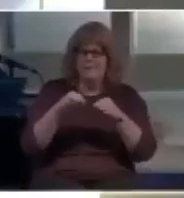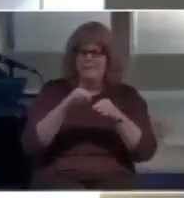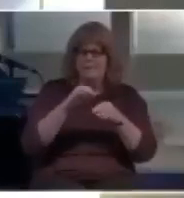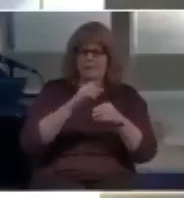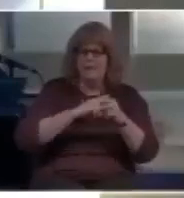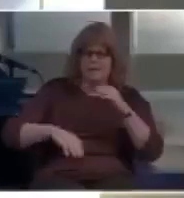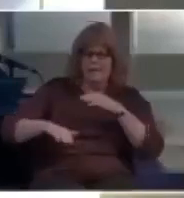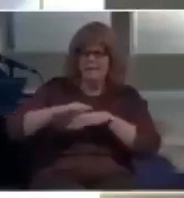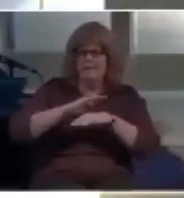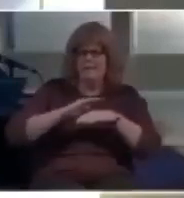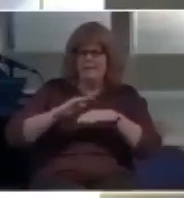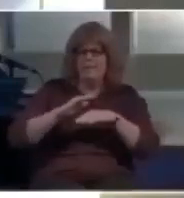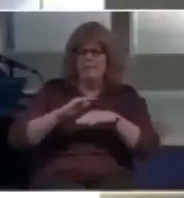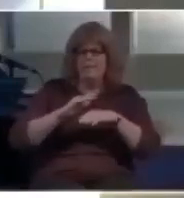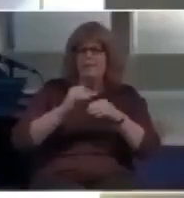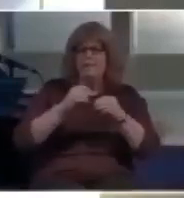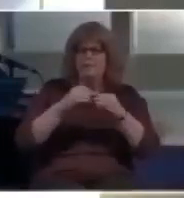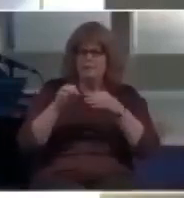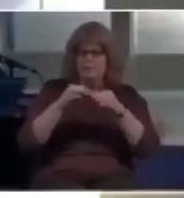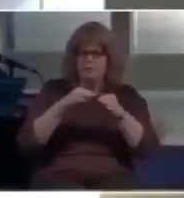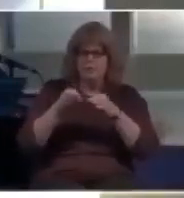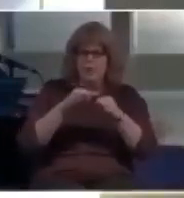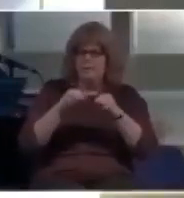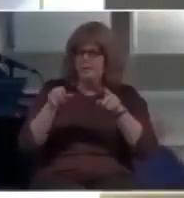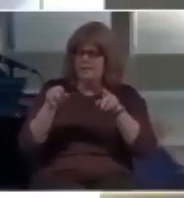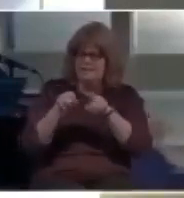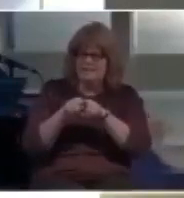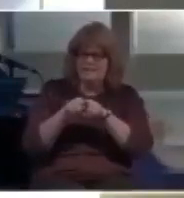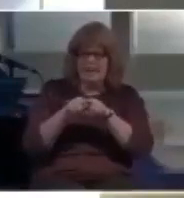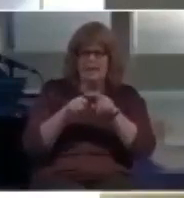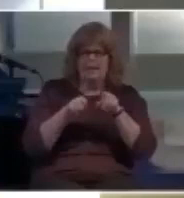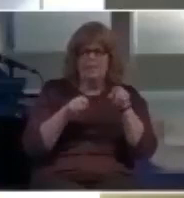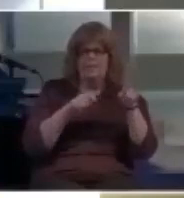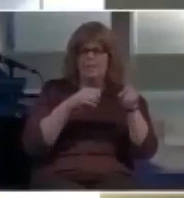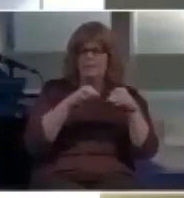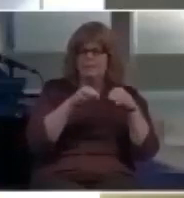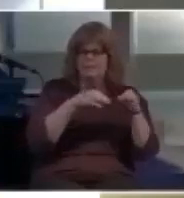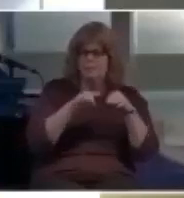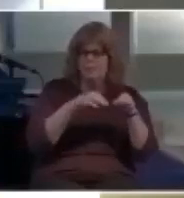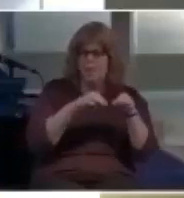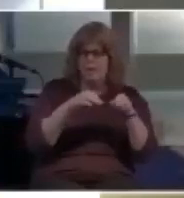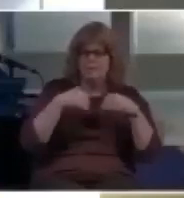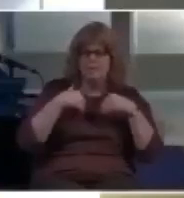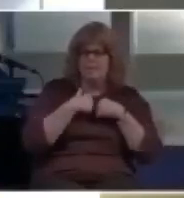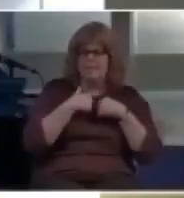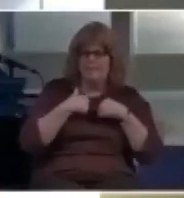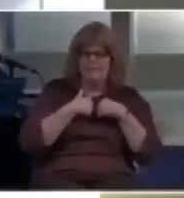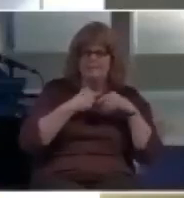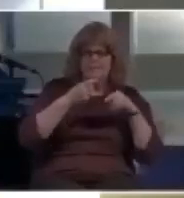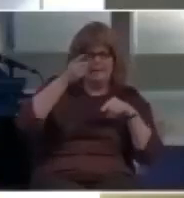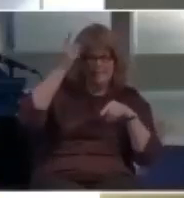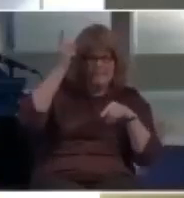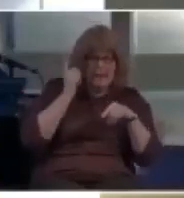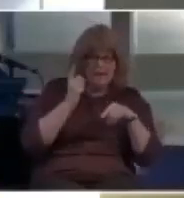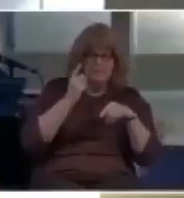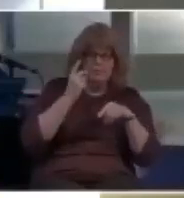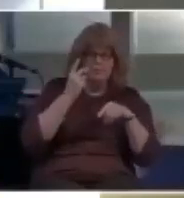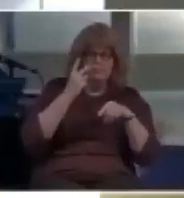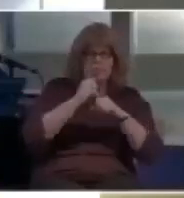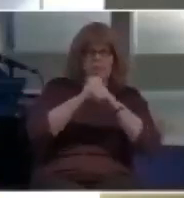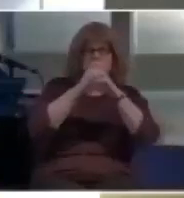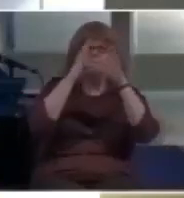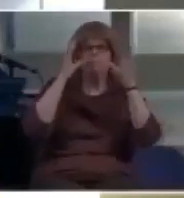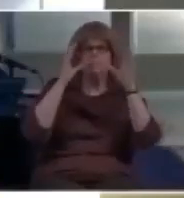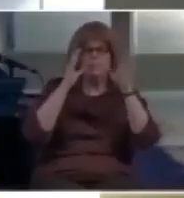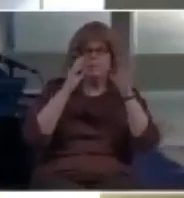this kingdom, he is describing it in the same terms he describes the beast that Daniel sees in his vision,